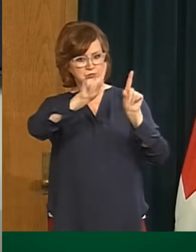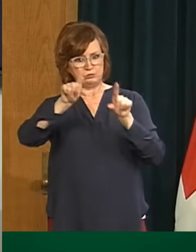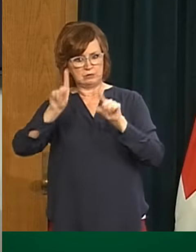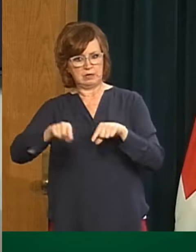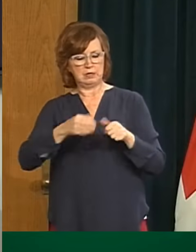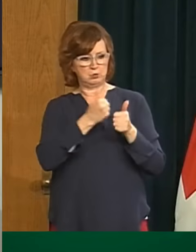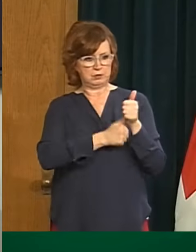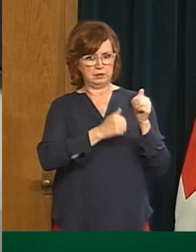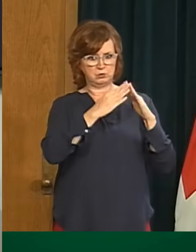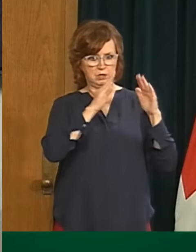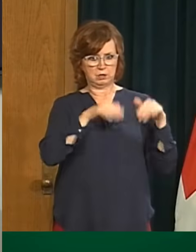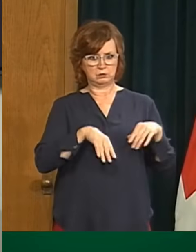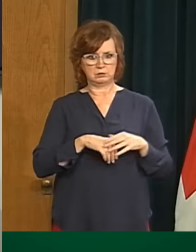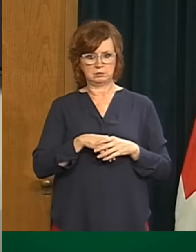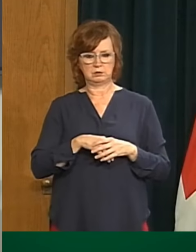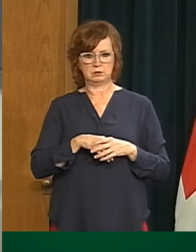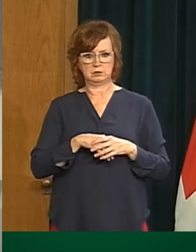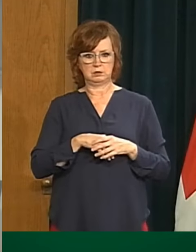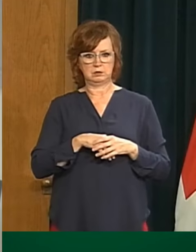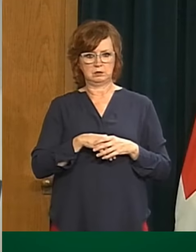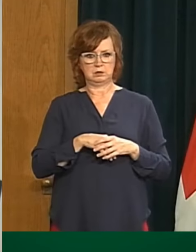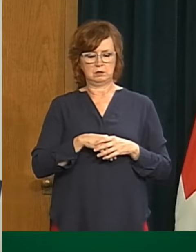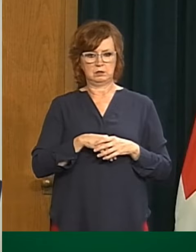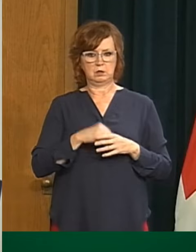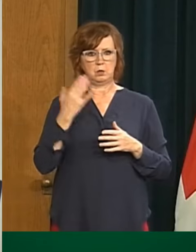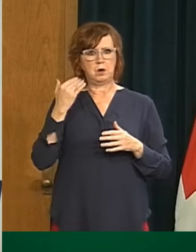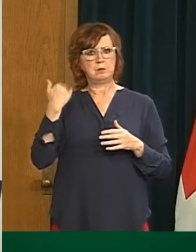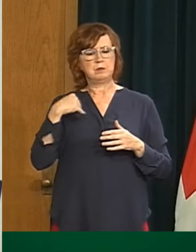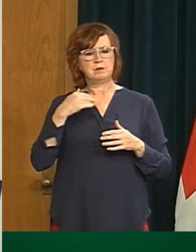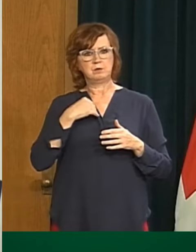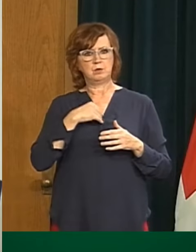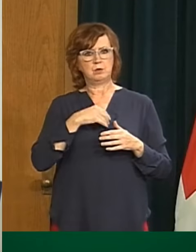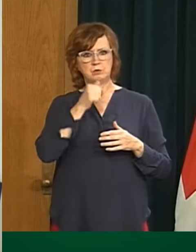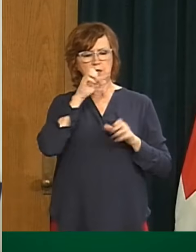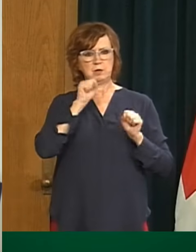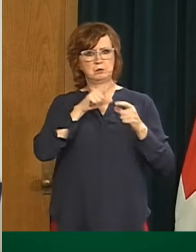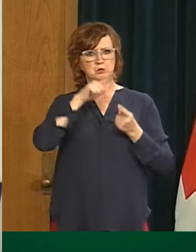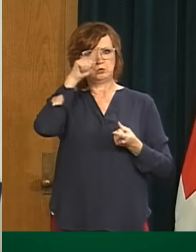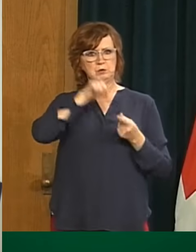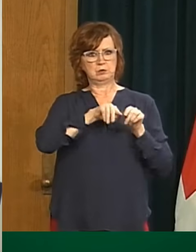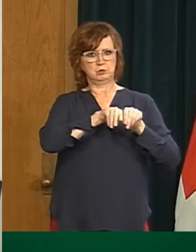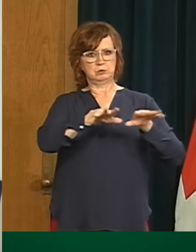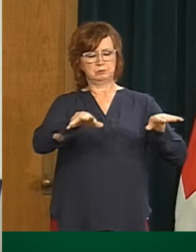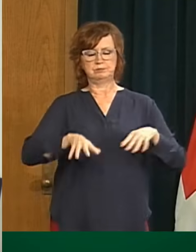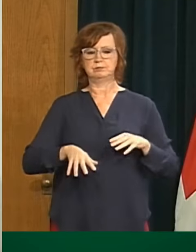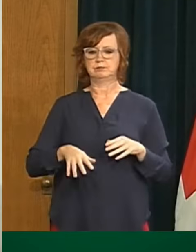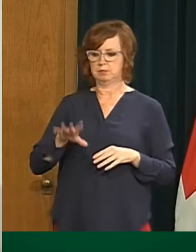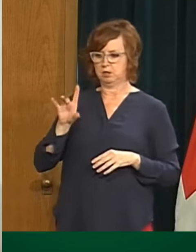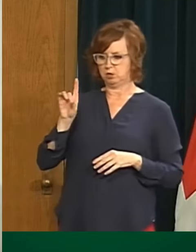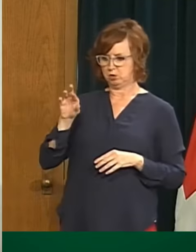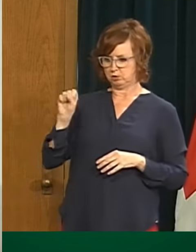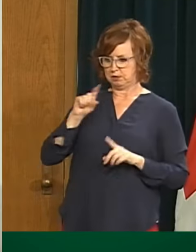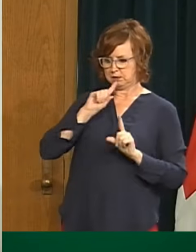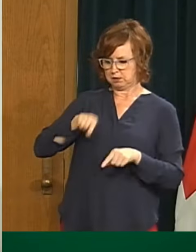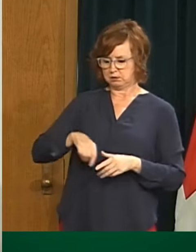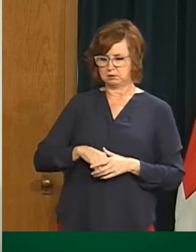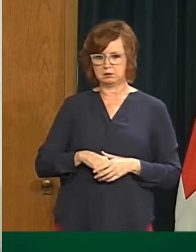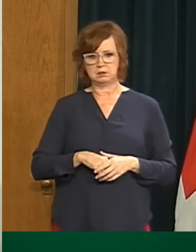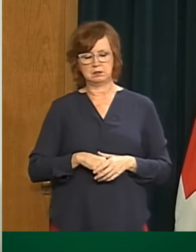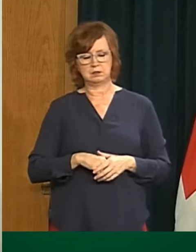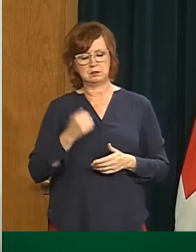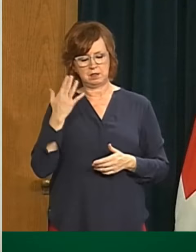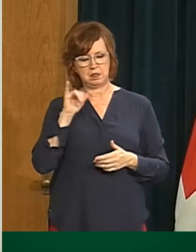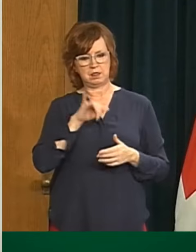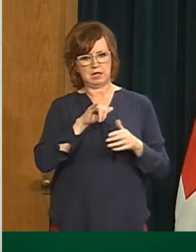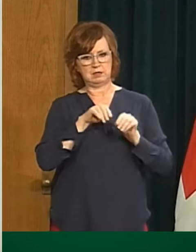methods aren't working on their own? So I think because the outbreak is expanding rapidly, we see